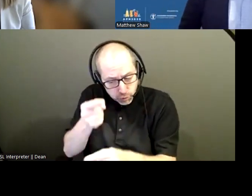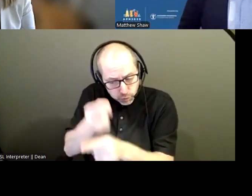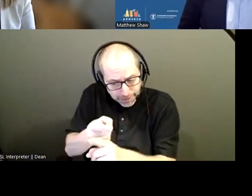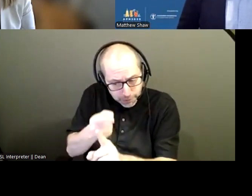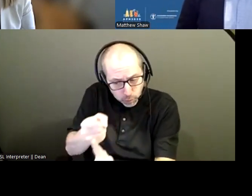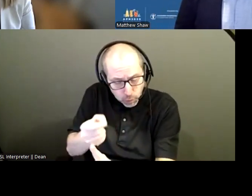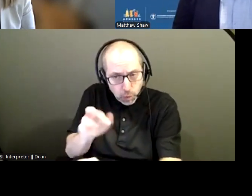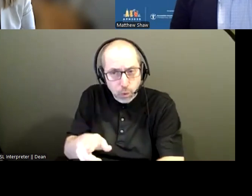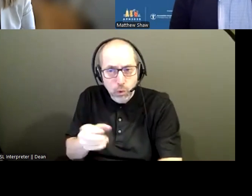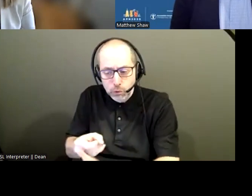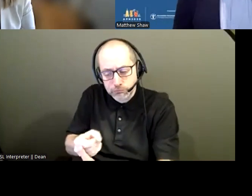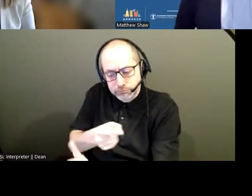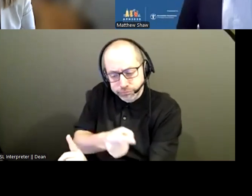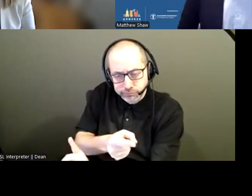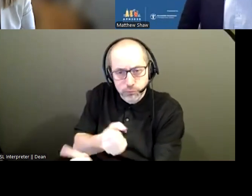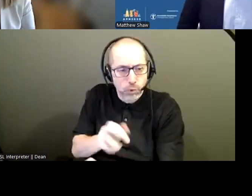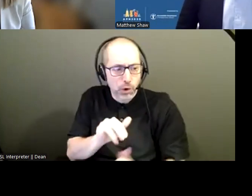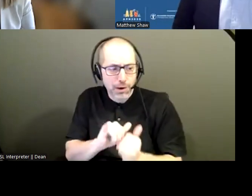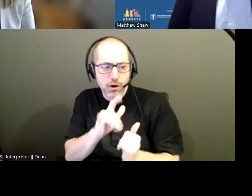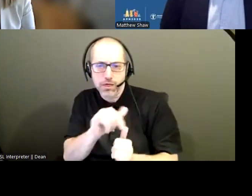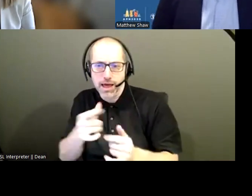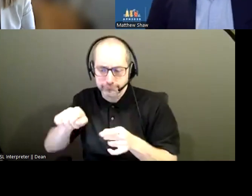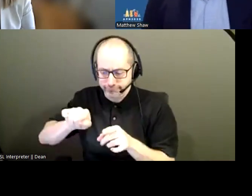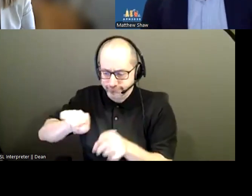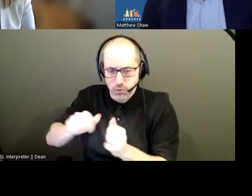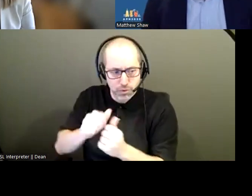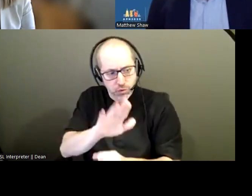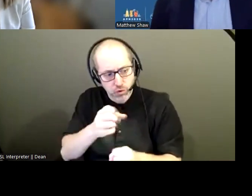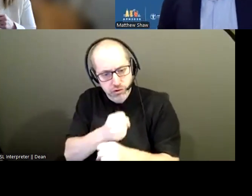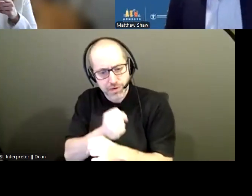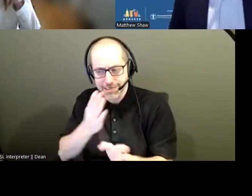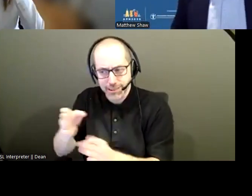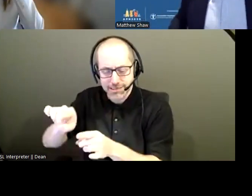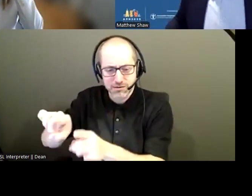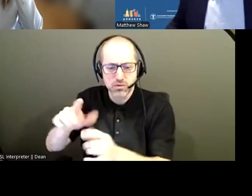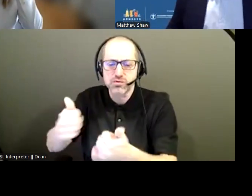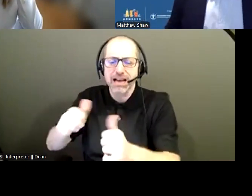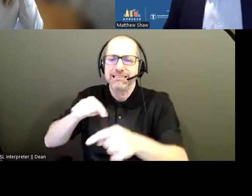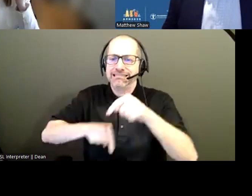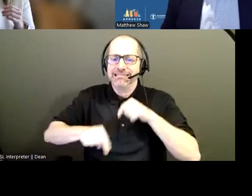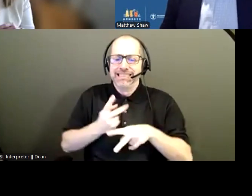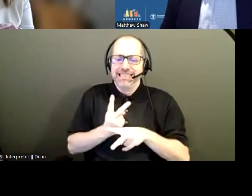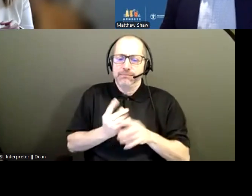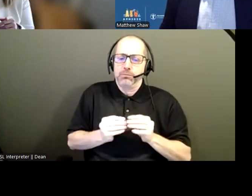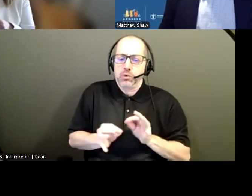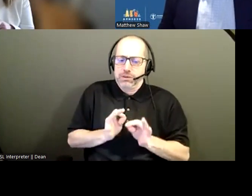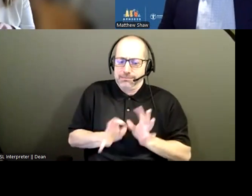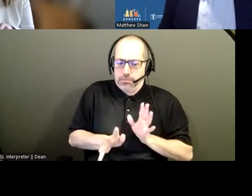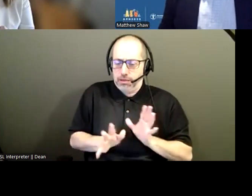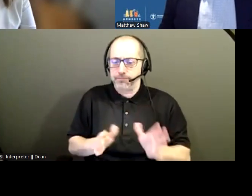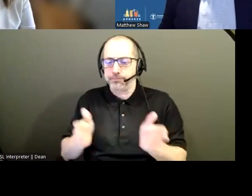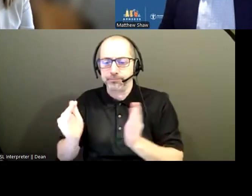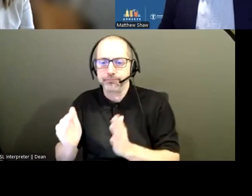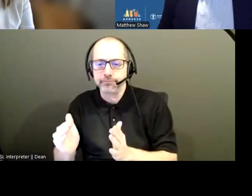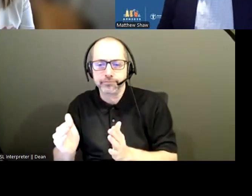aligned with the strategy, and just trying to simplify it. I have to say, Matthew and Amber, you both kind of made the same point, and